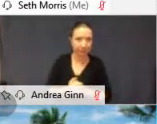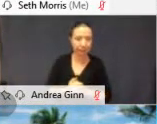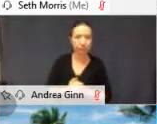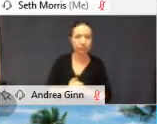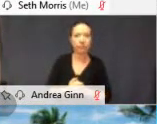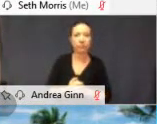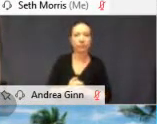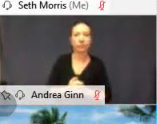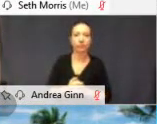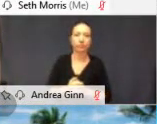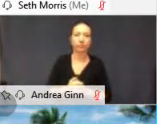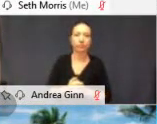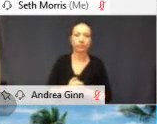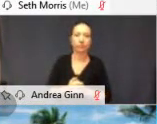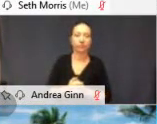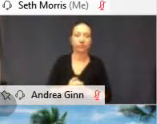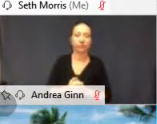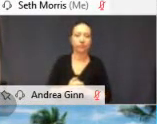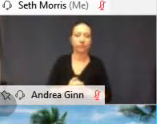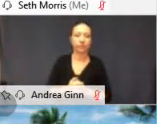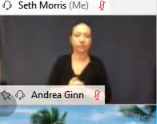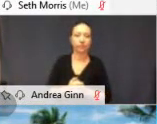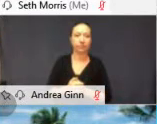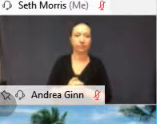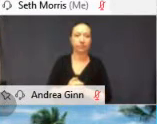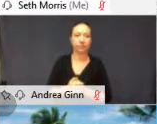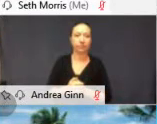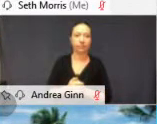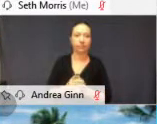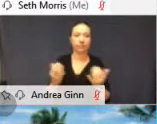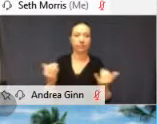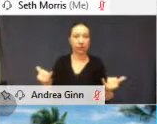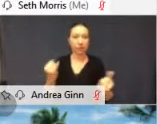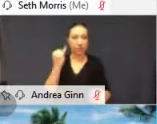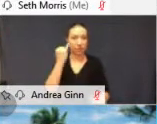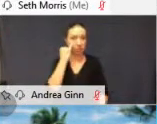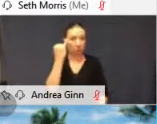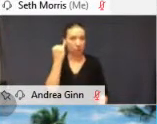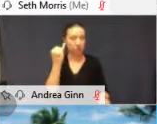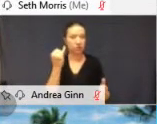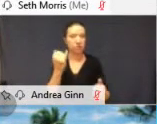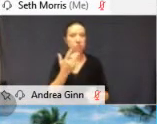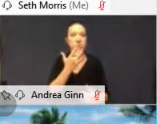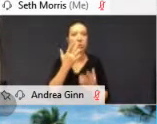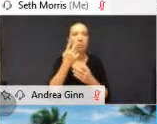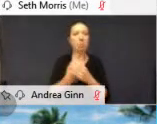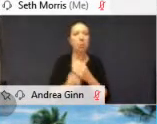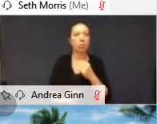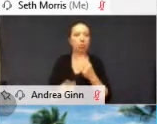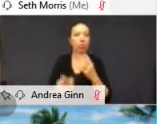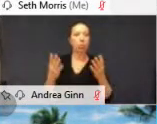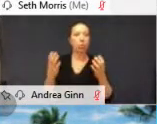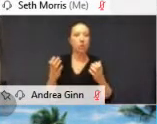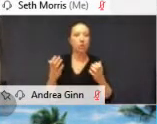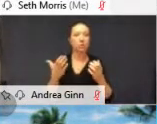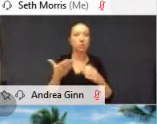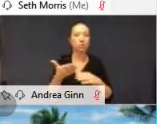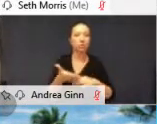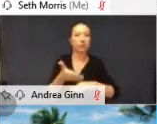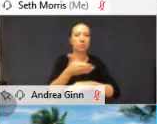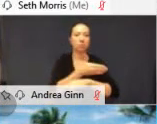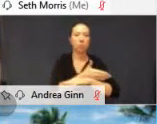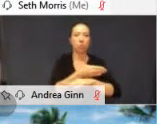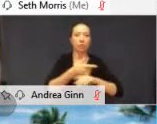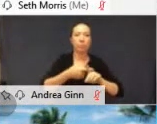under the Affordable Care Act. But let's say we wanted to do both, and we wanted to enhance premium